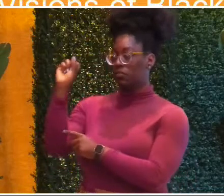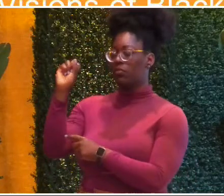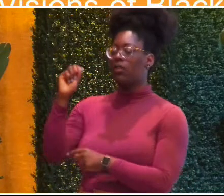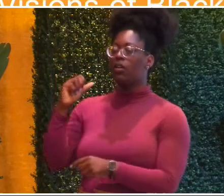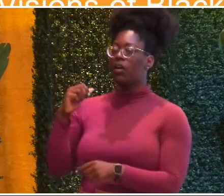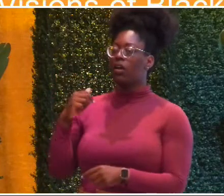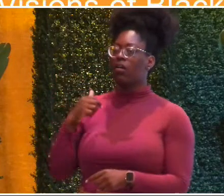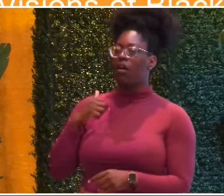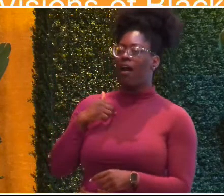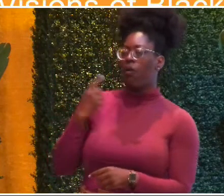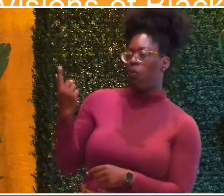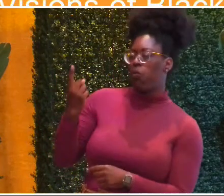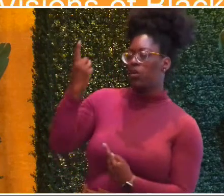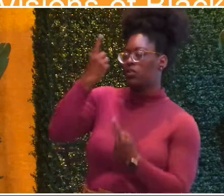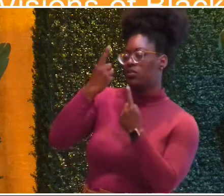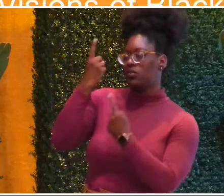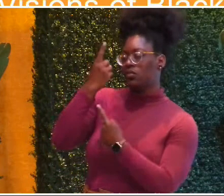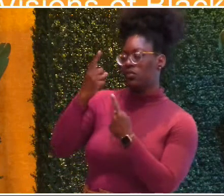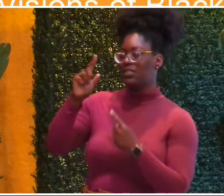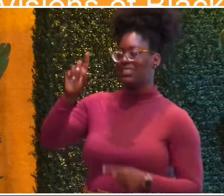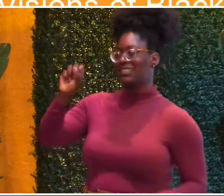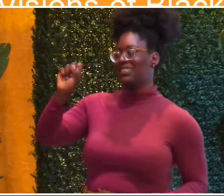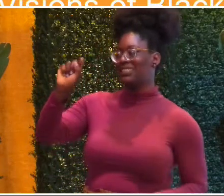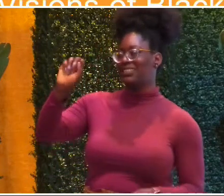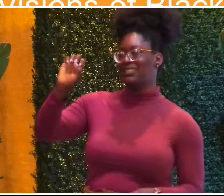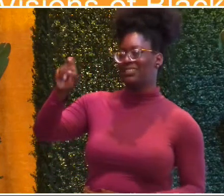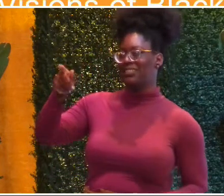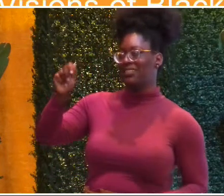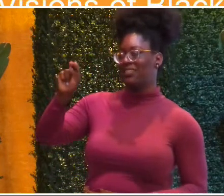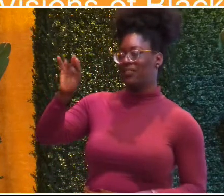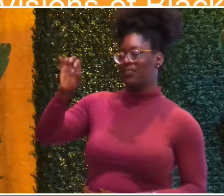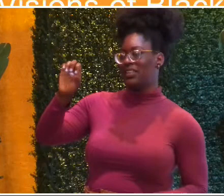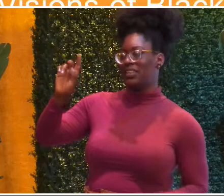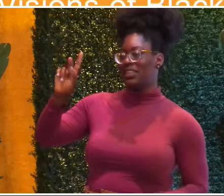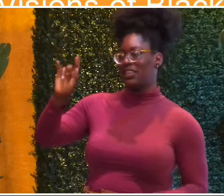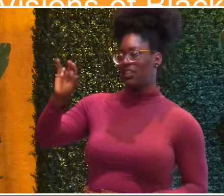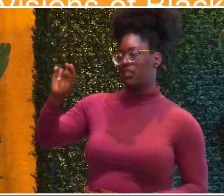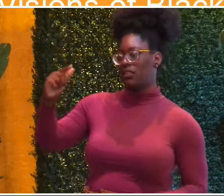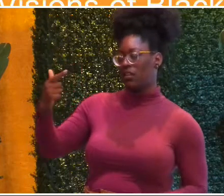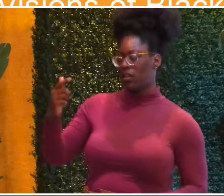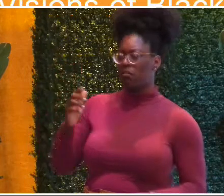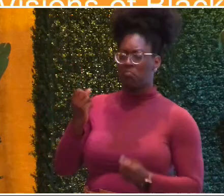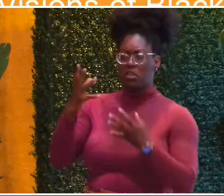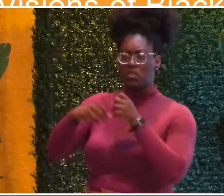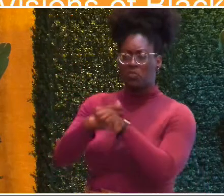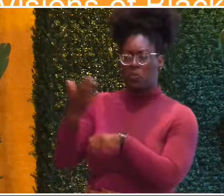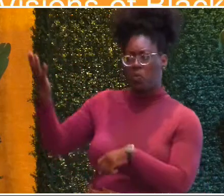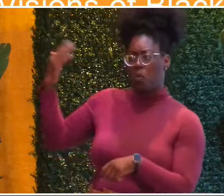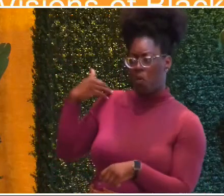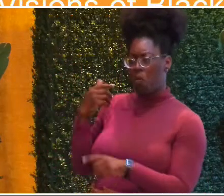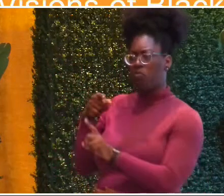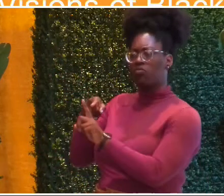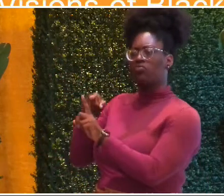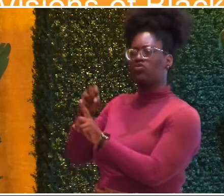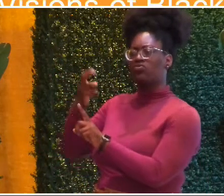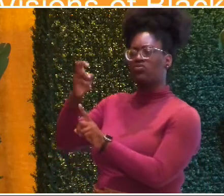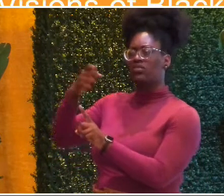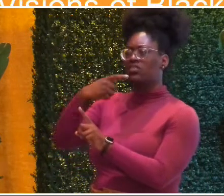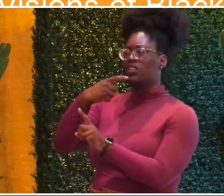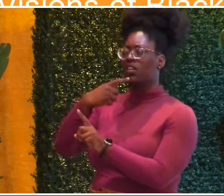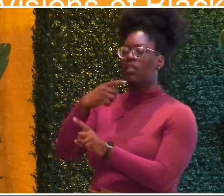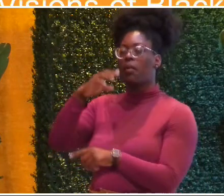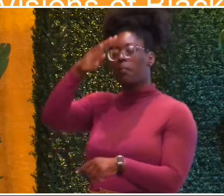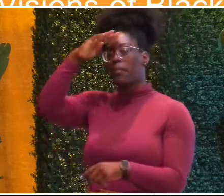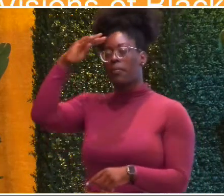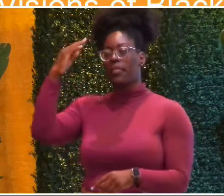historian Stephanie Camp, who said years ago of Black women's history and Black women's studies that